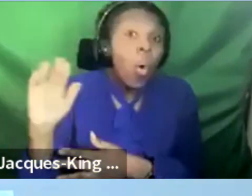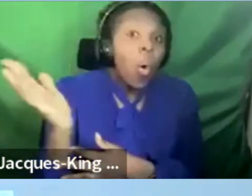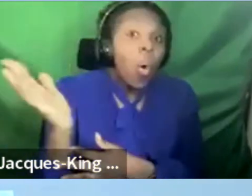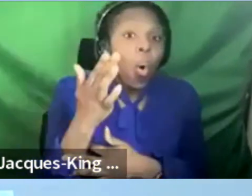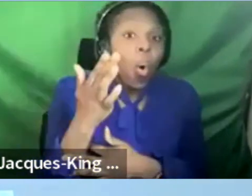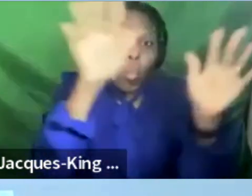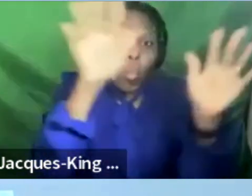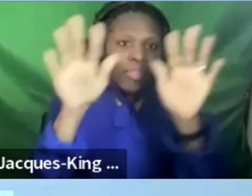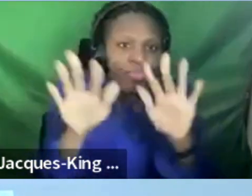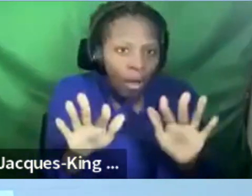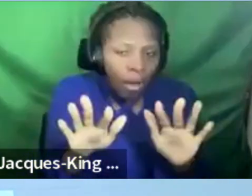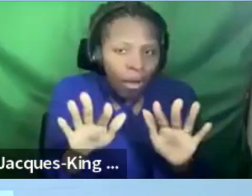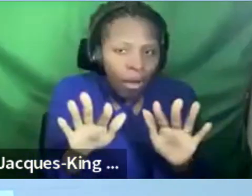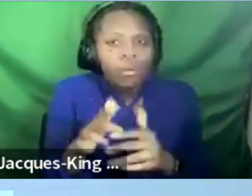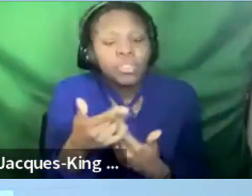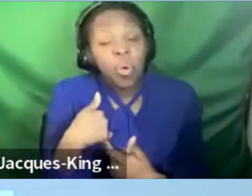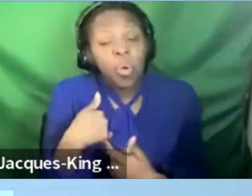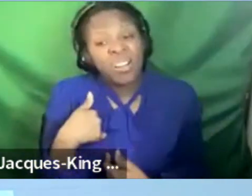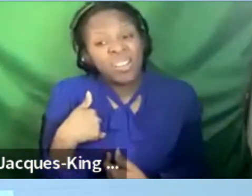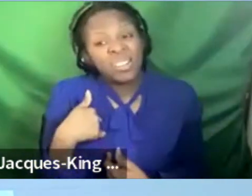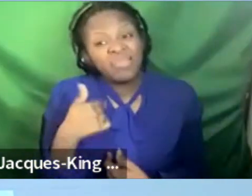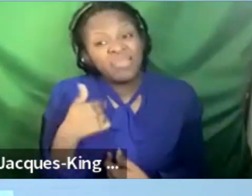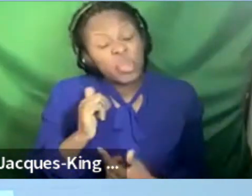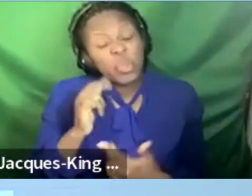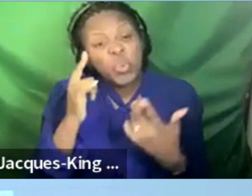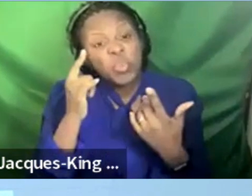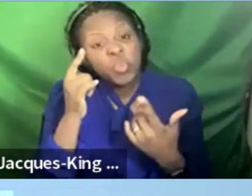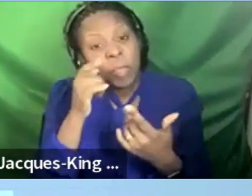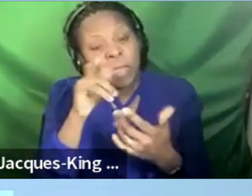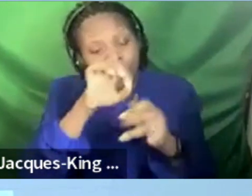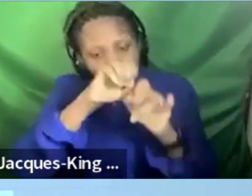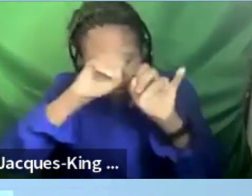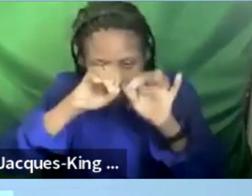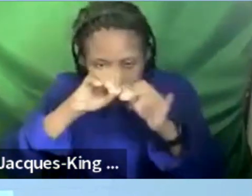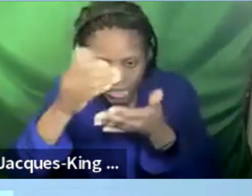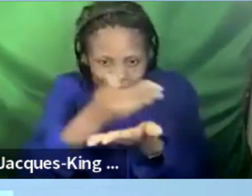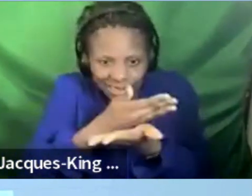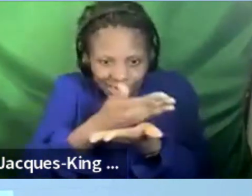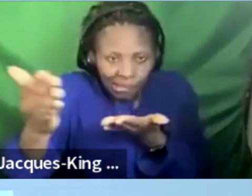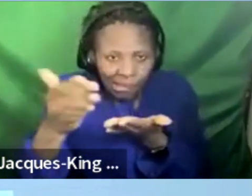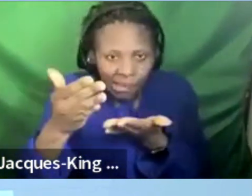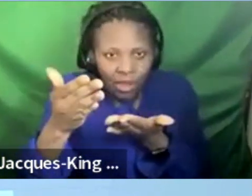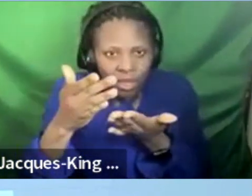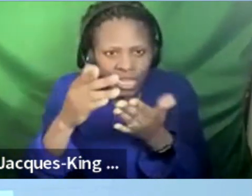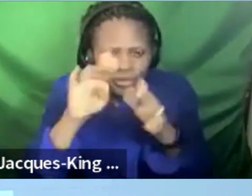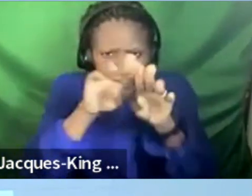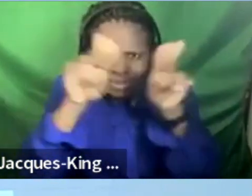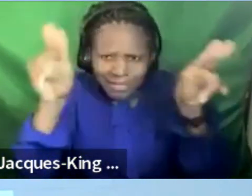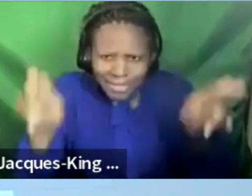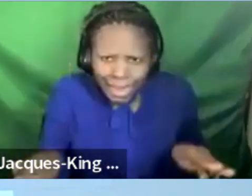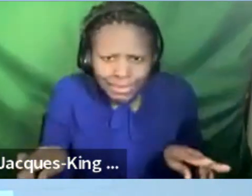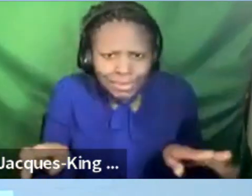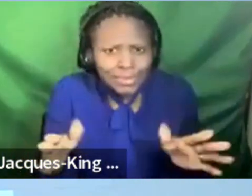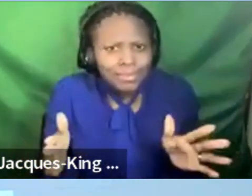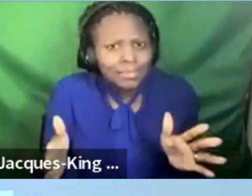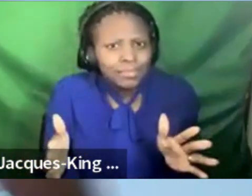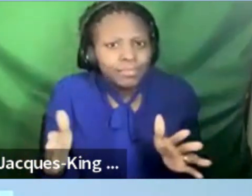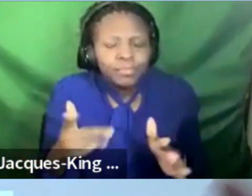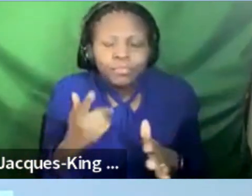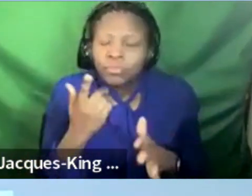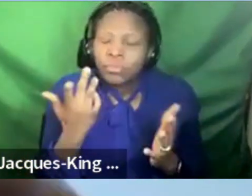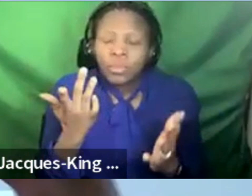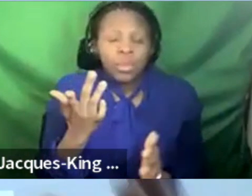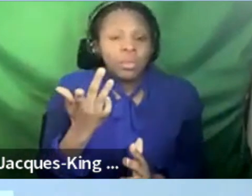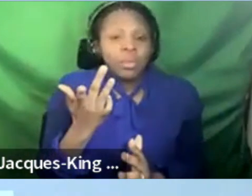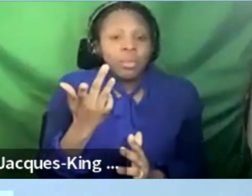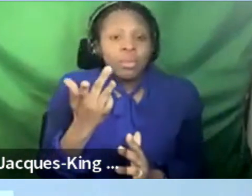weathers. And so I assume that stripped down thing of, because was there a set either in the, right. So it's